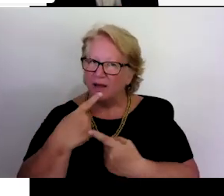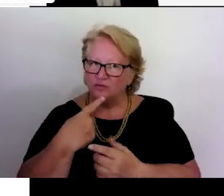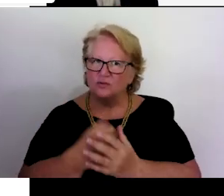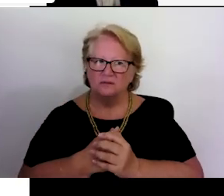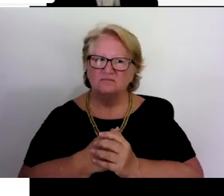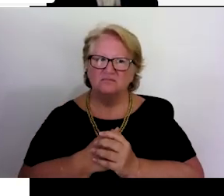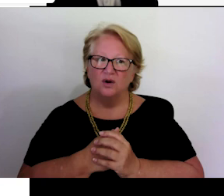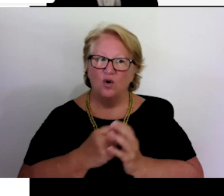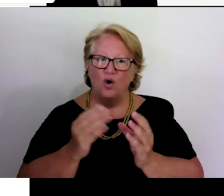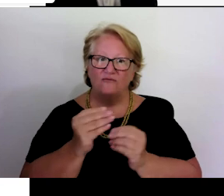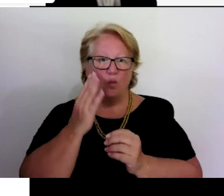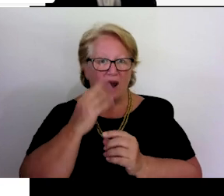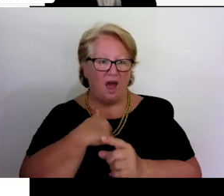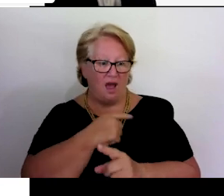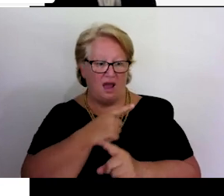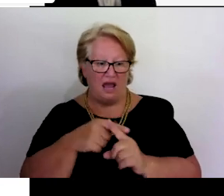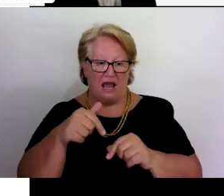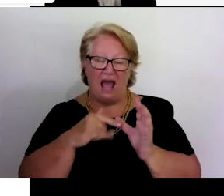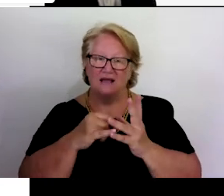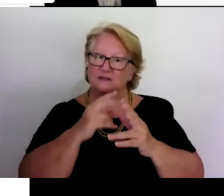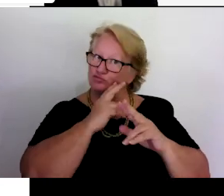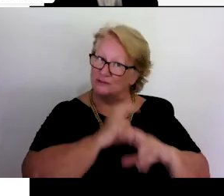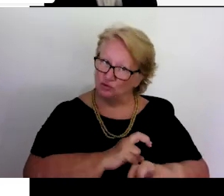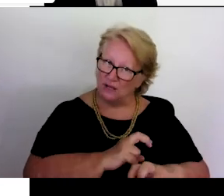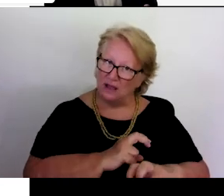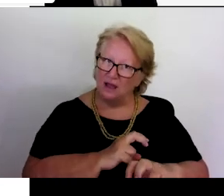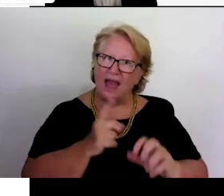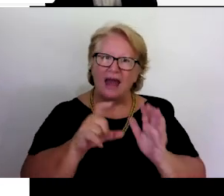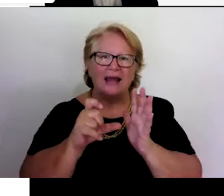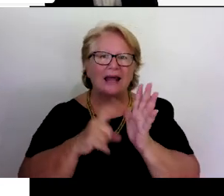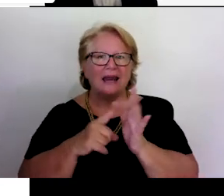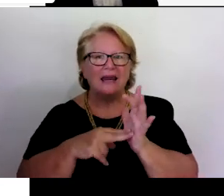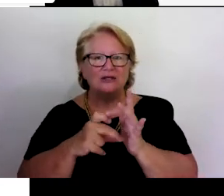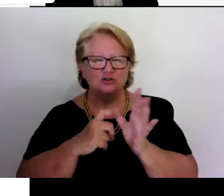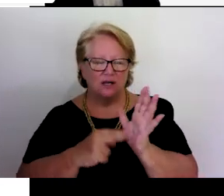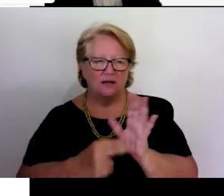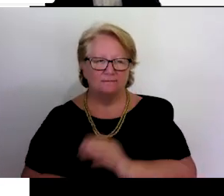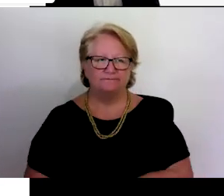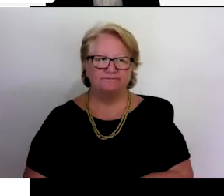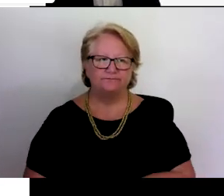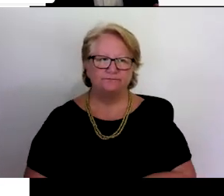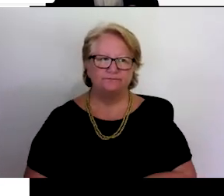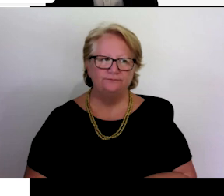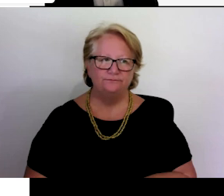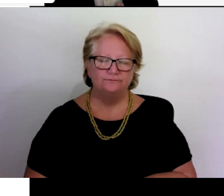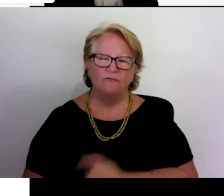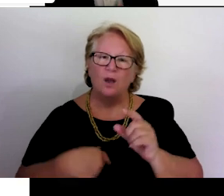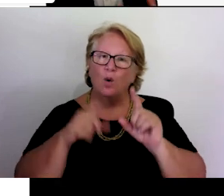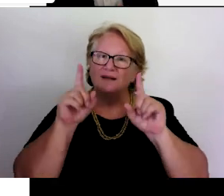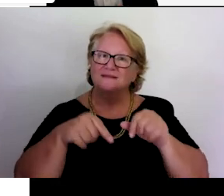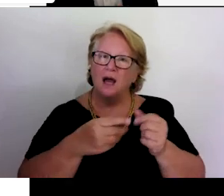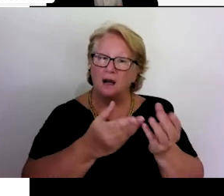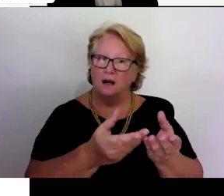I've been a researcher and a clinician. We started with input that just